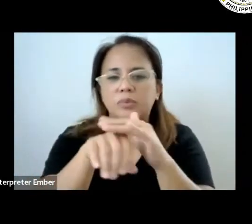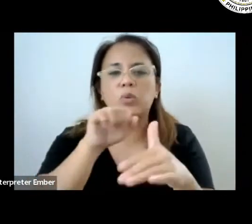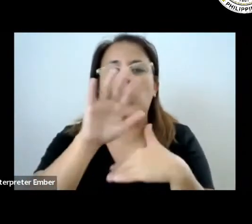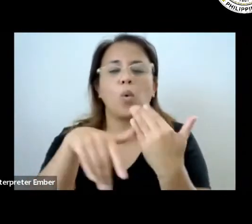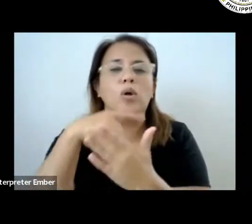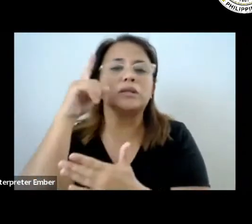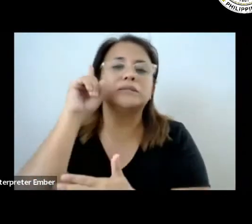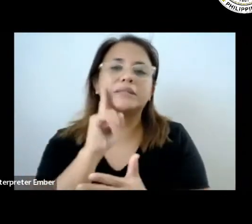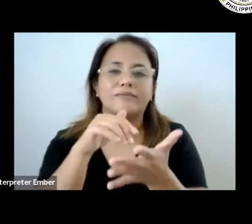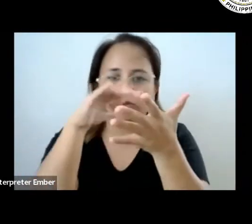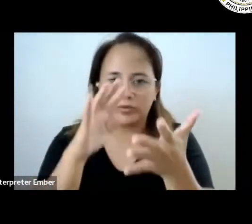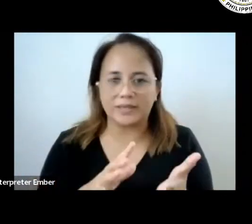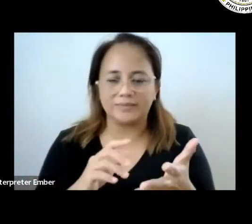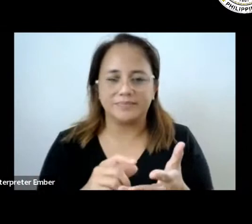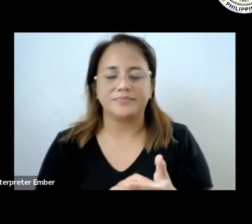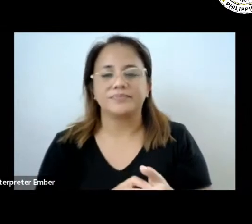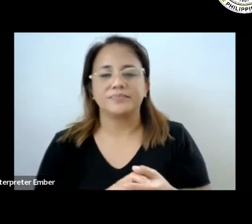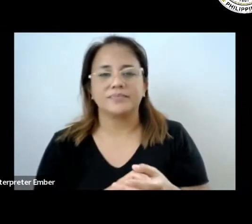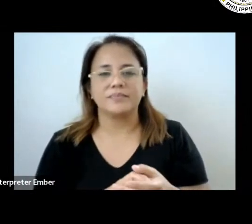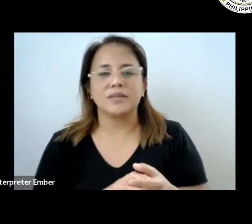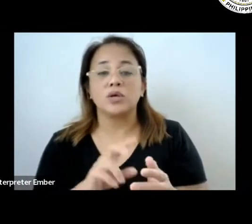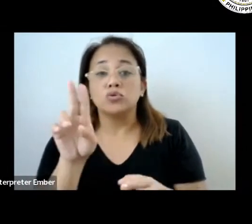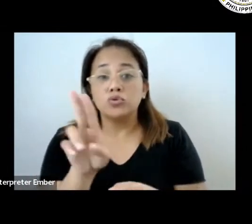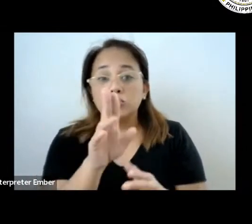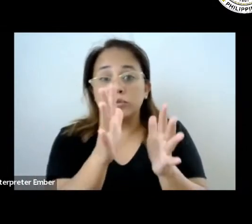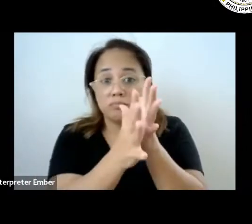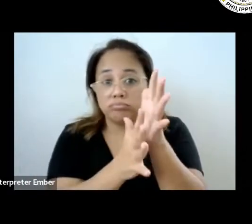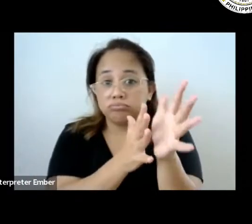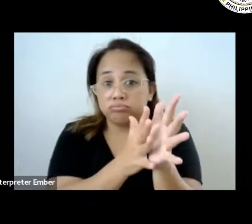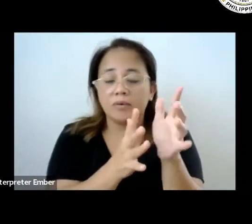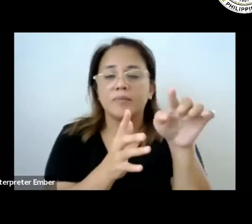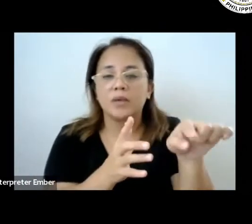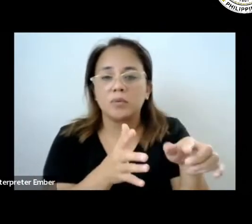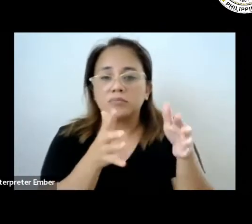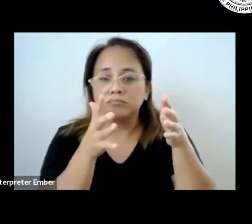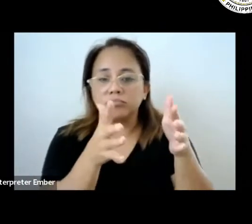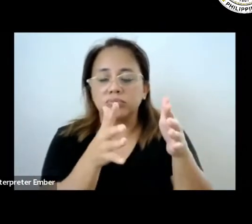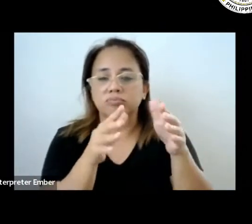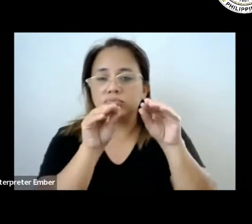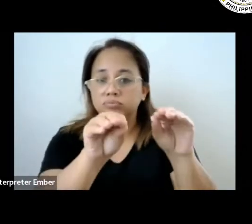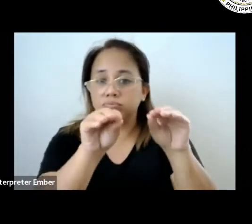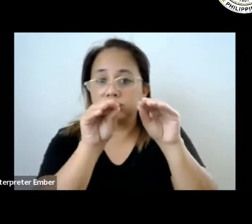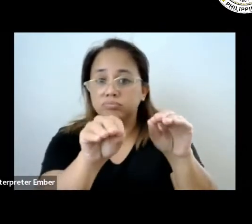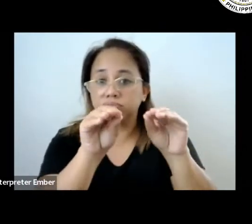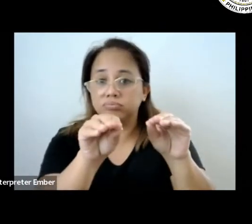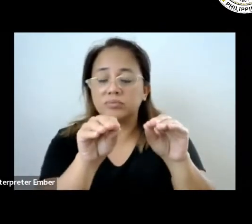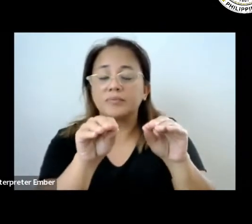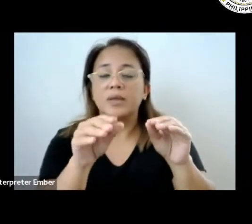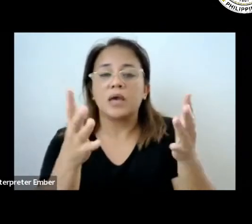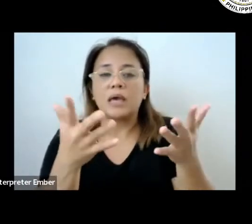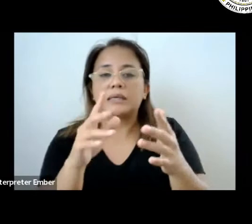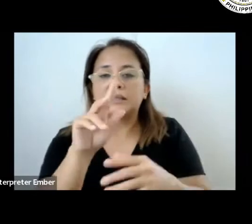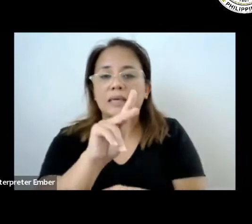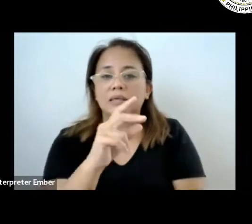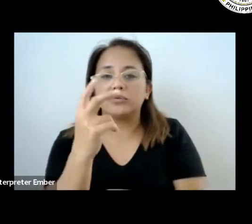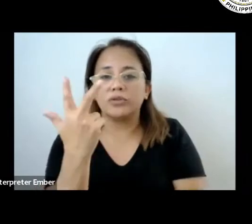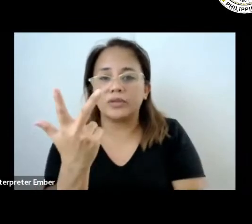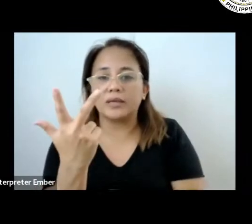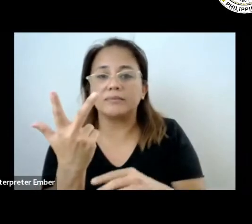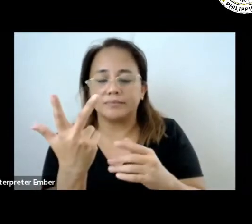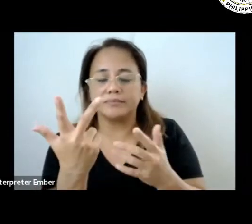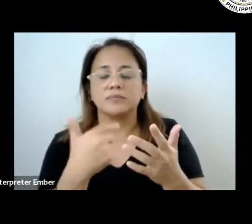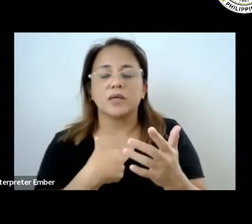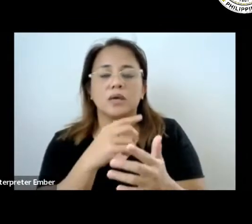deaf learners. Using FSL as the medium of instruction in the K-3 as well as at